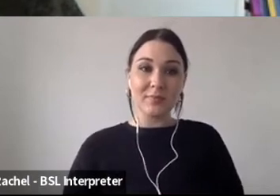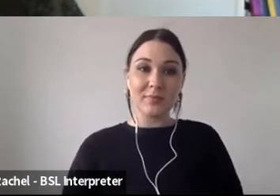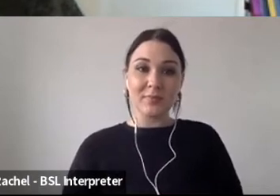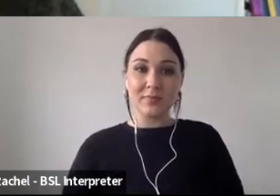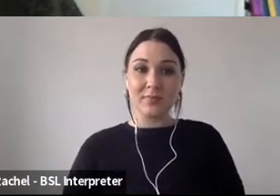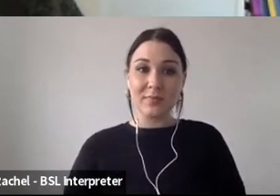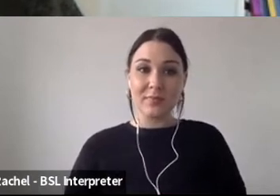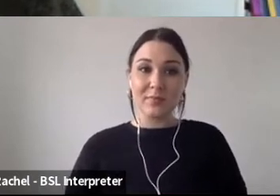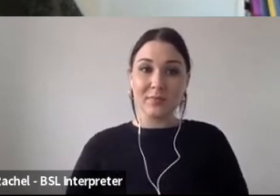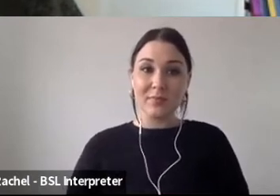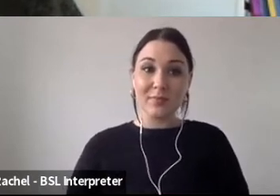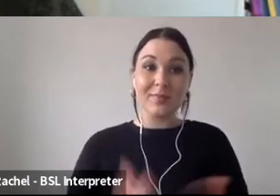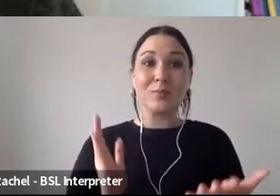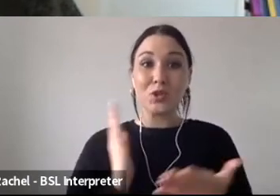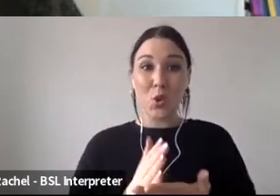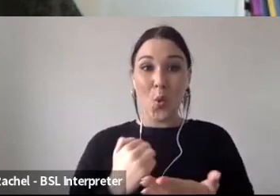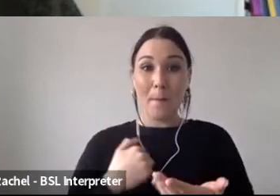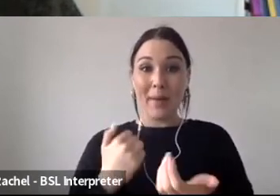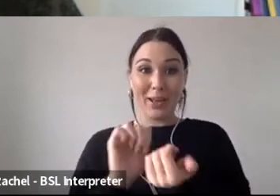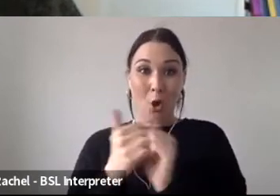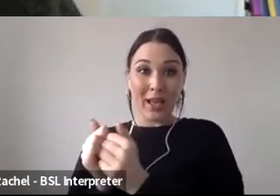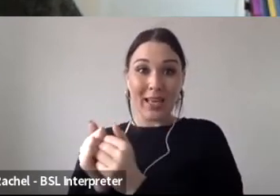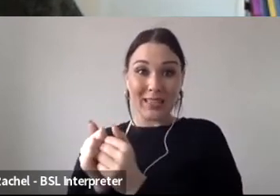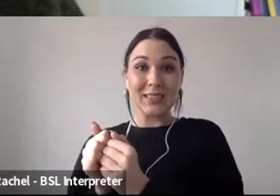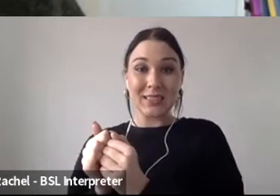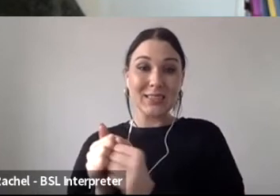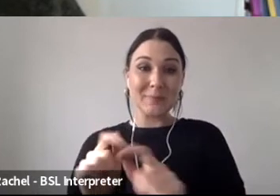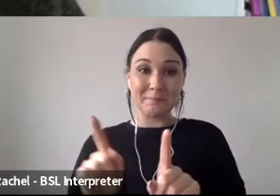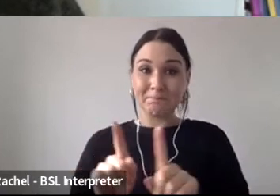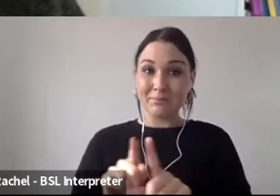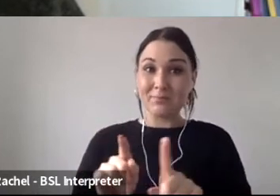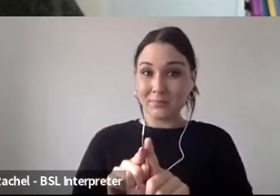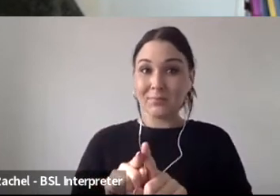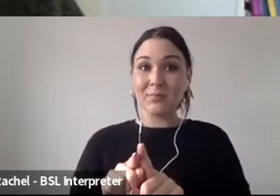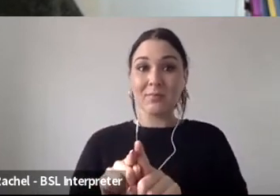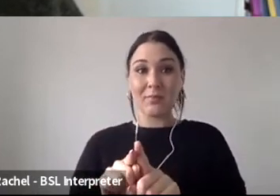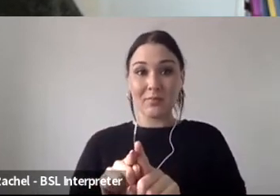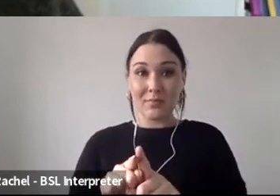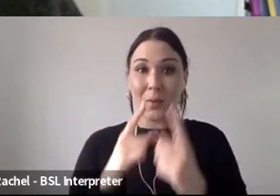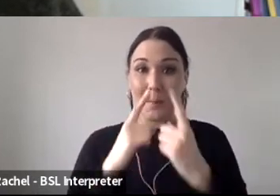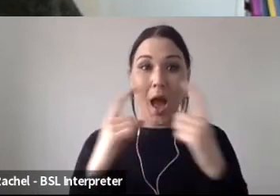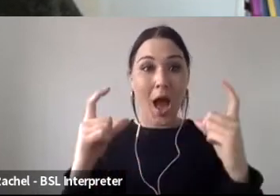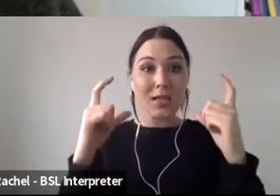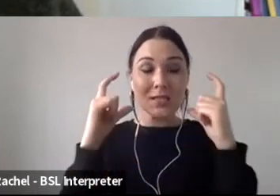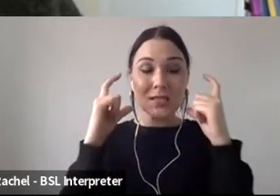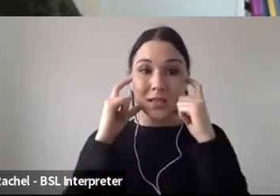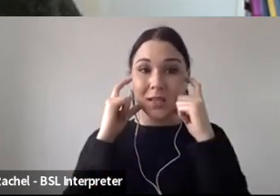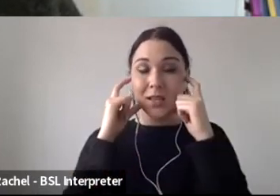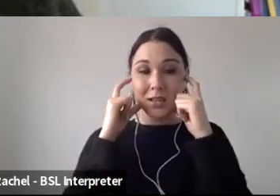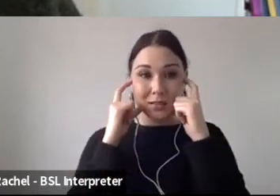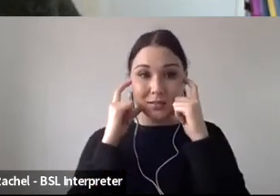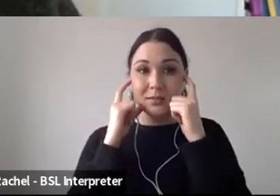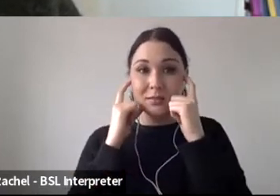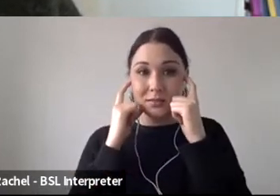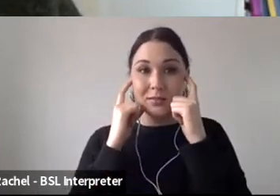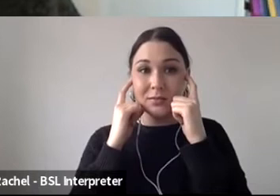I'm sure my colleagues have found that wearing a mask, as we often do over